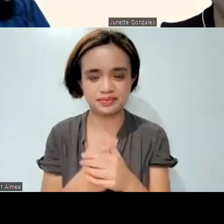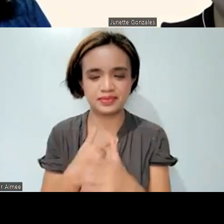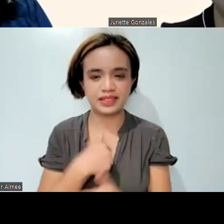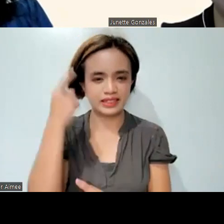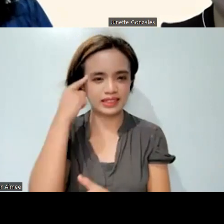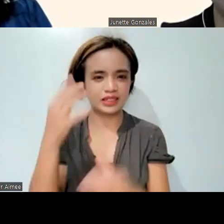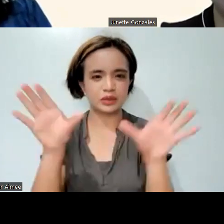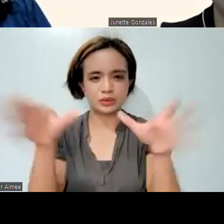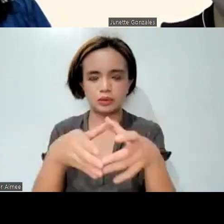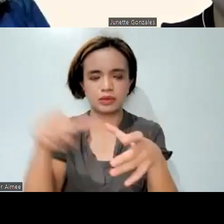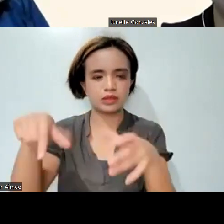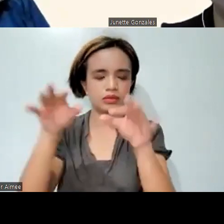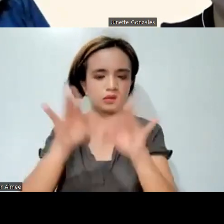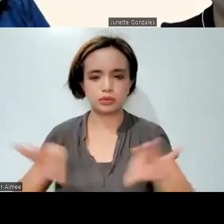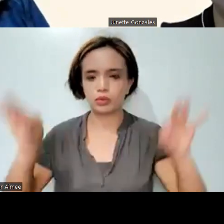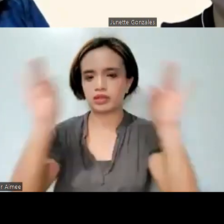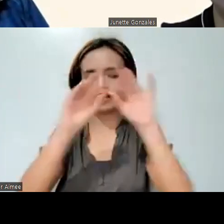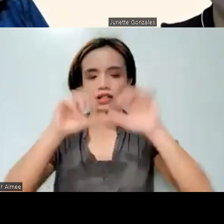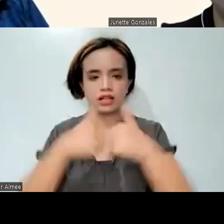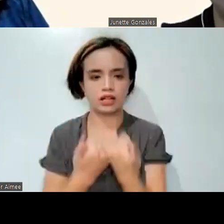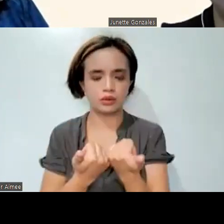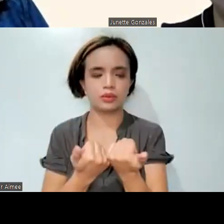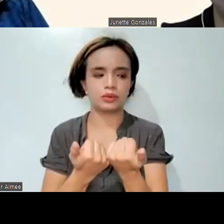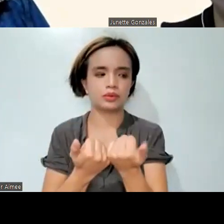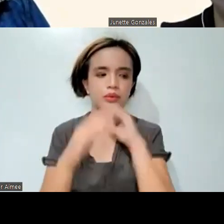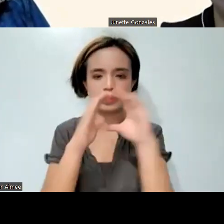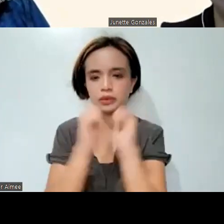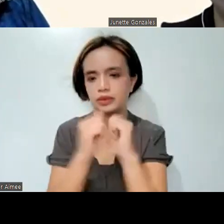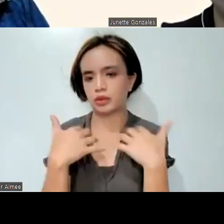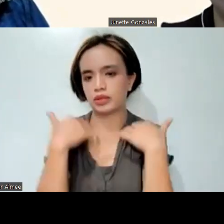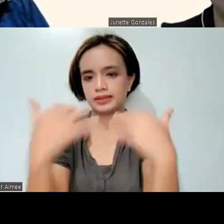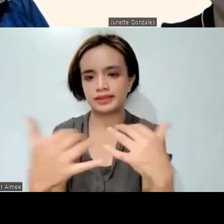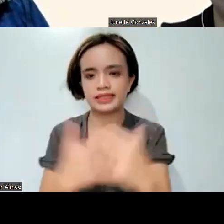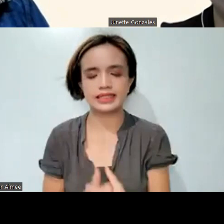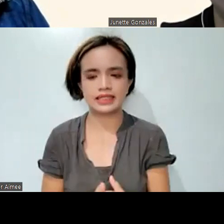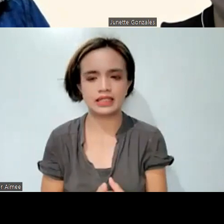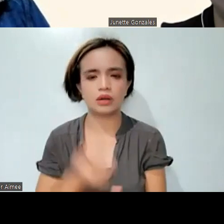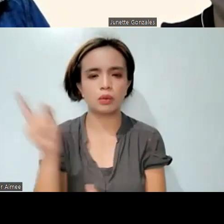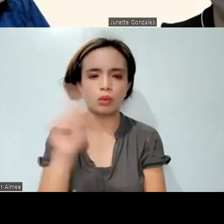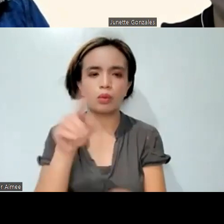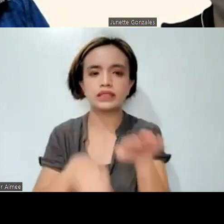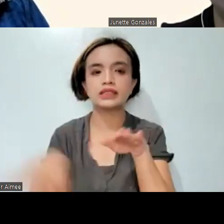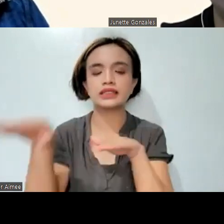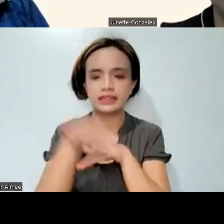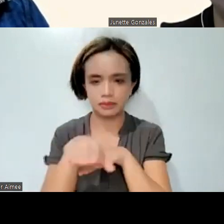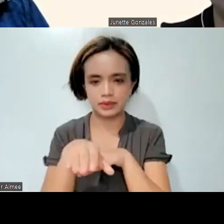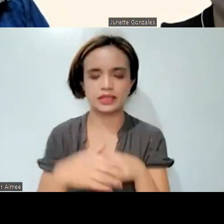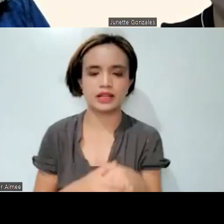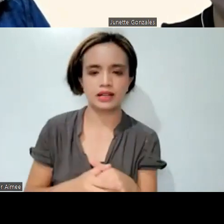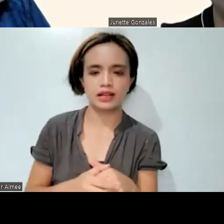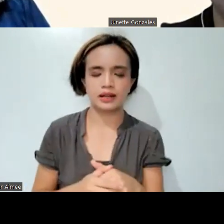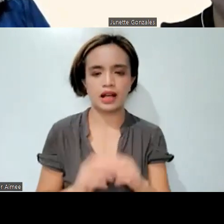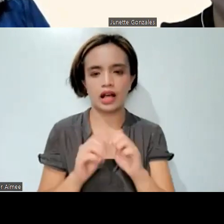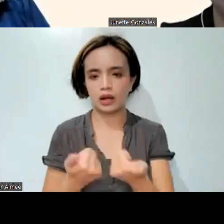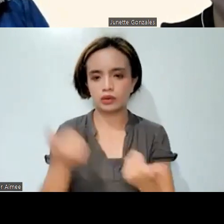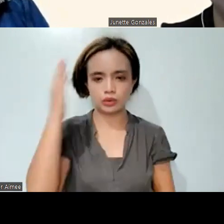group is very important in communicating to our audience. Siguro ano po ba yung steps to be able to